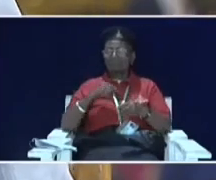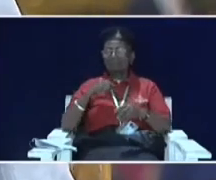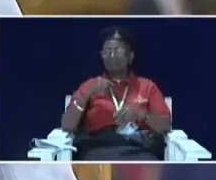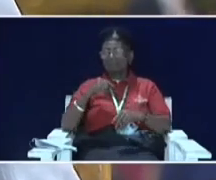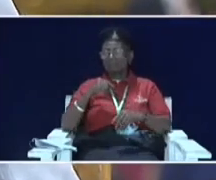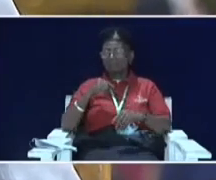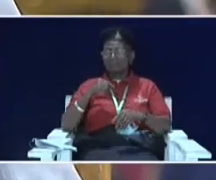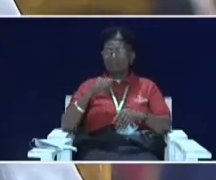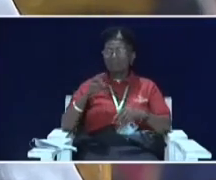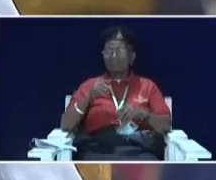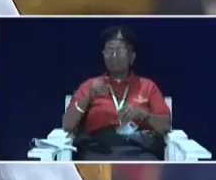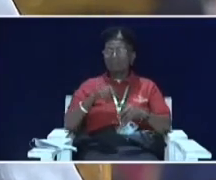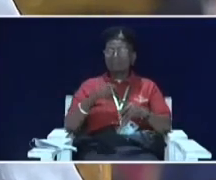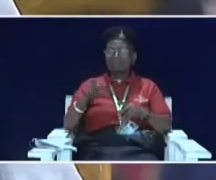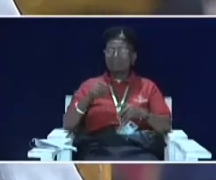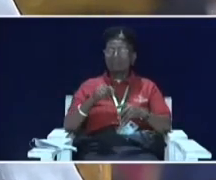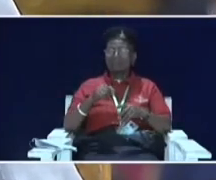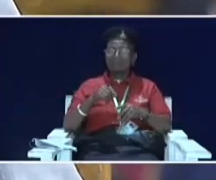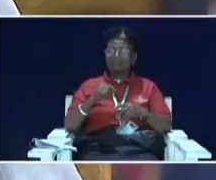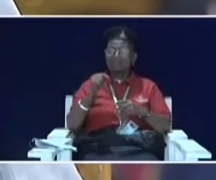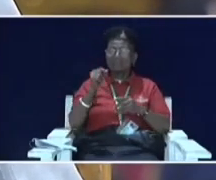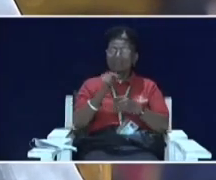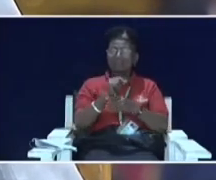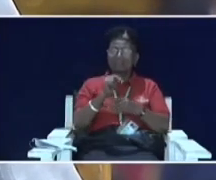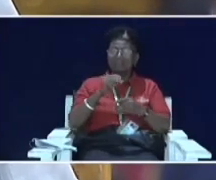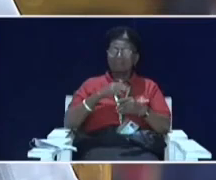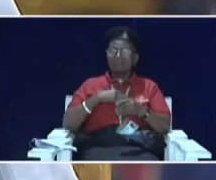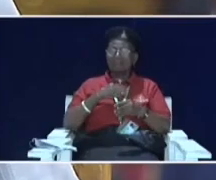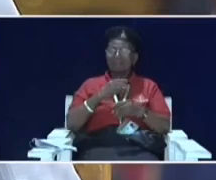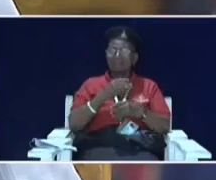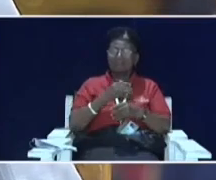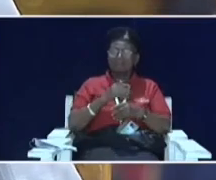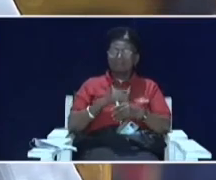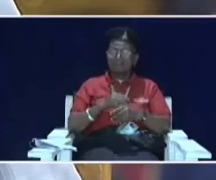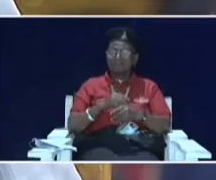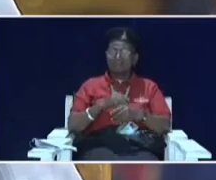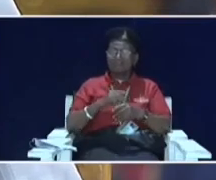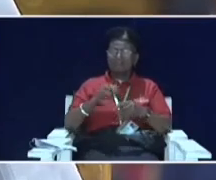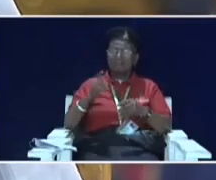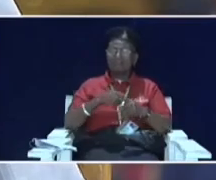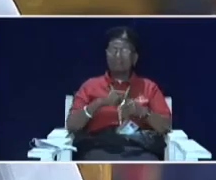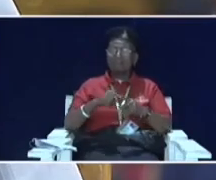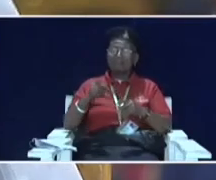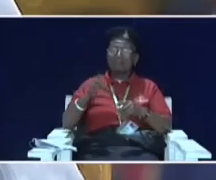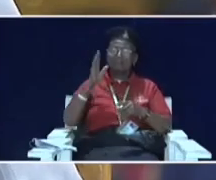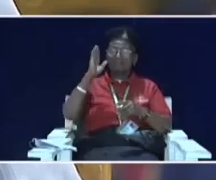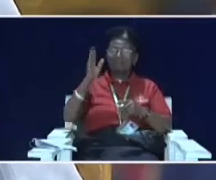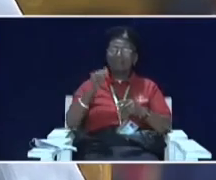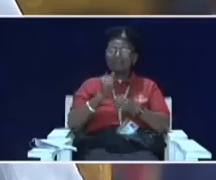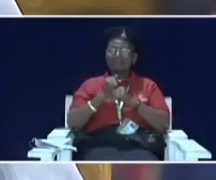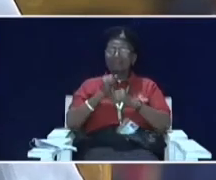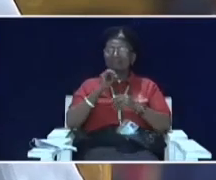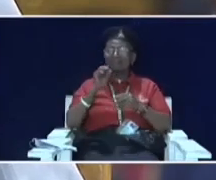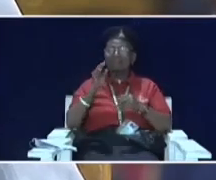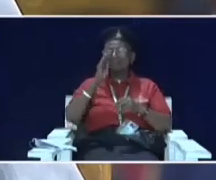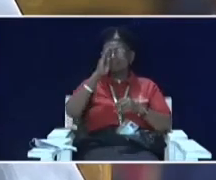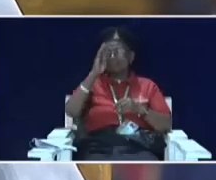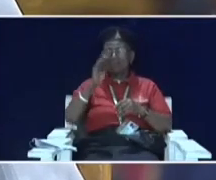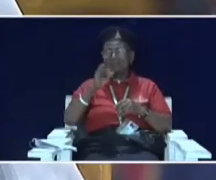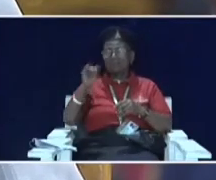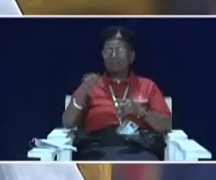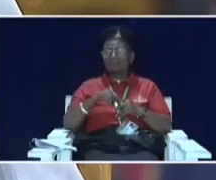When you shake my hand in greeting, what you get is greeting. When you shake the hand